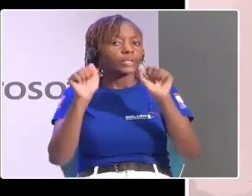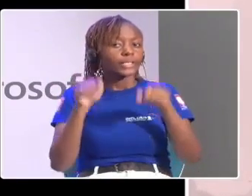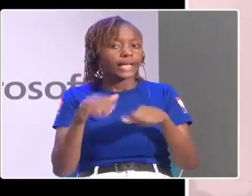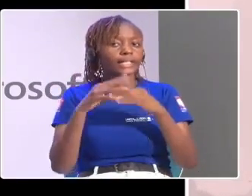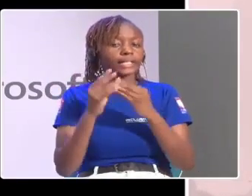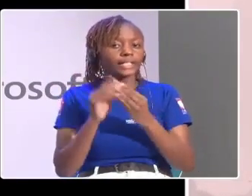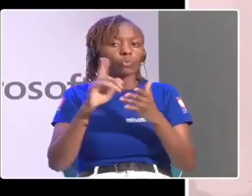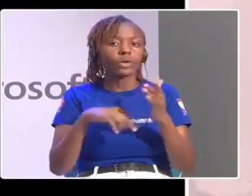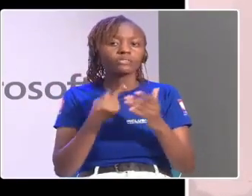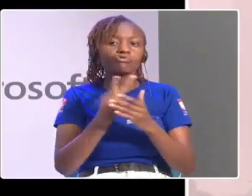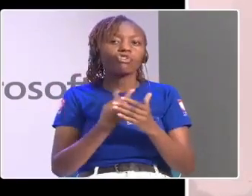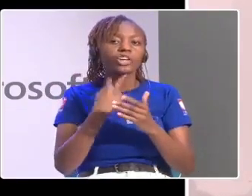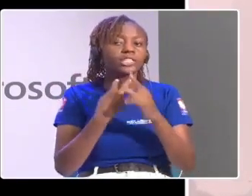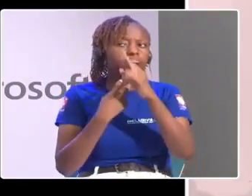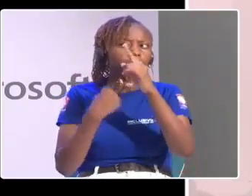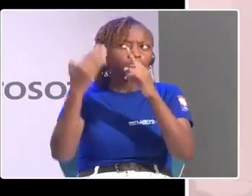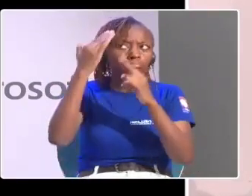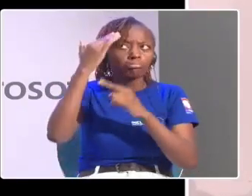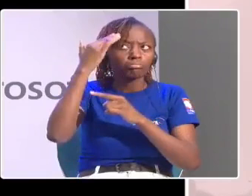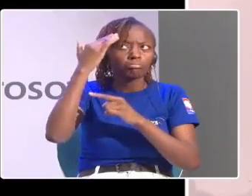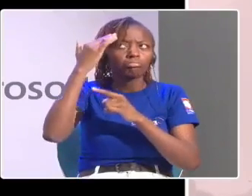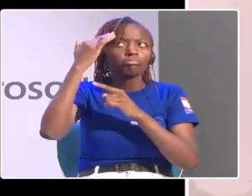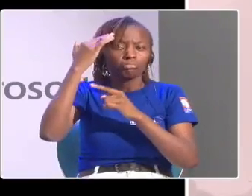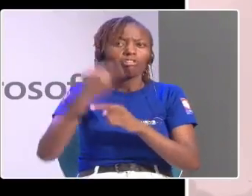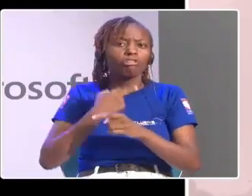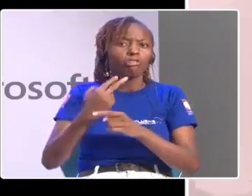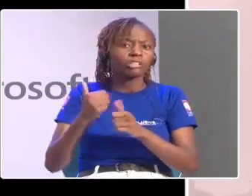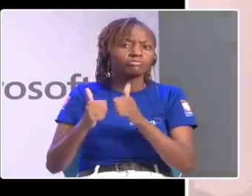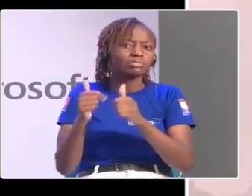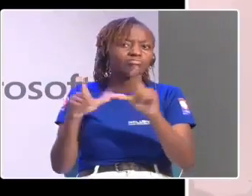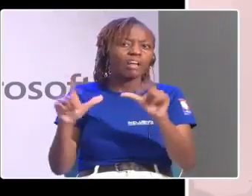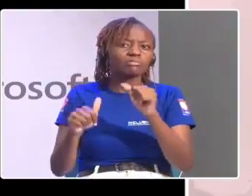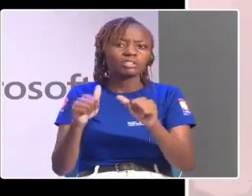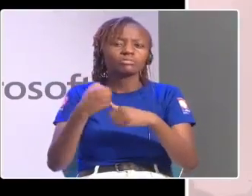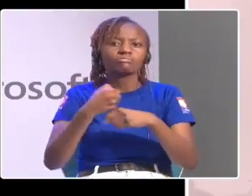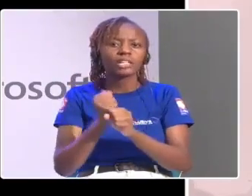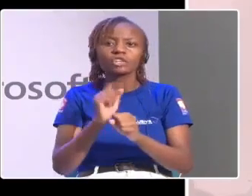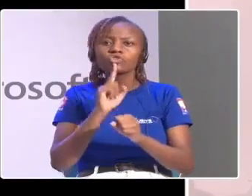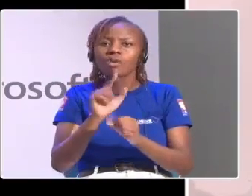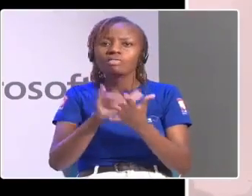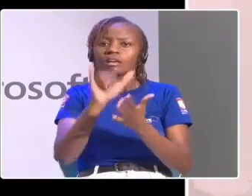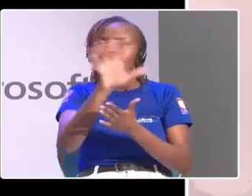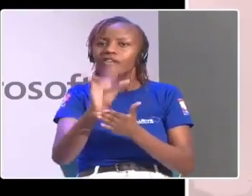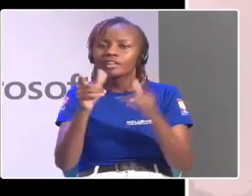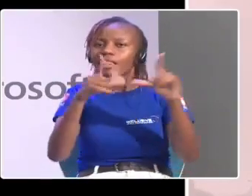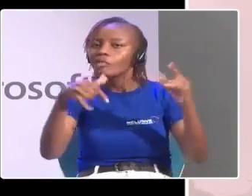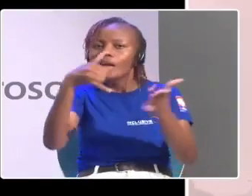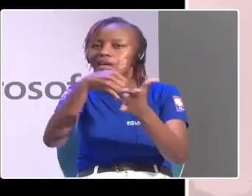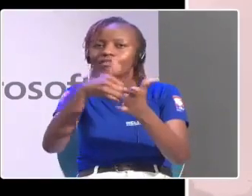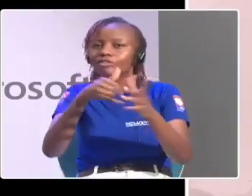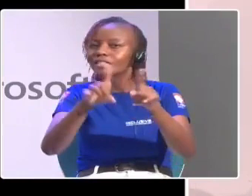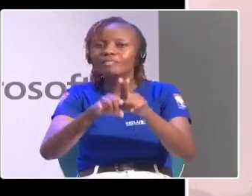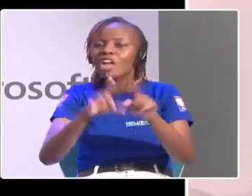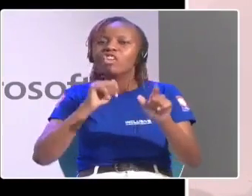speech recognition in more of the languages and make sure that African languages aren't left behind as we advance speech